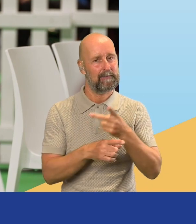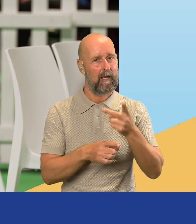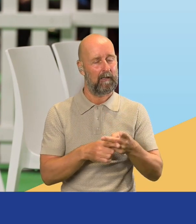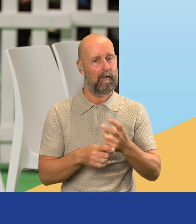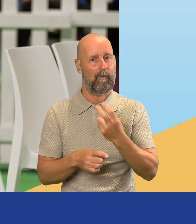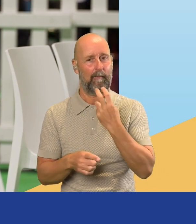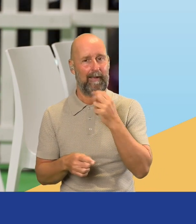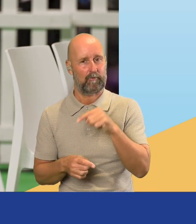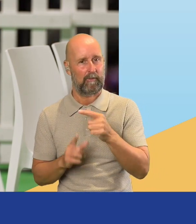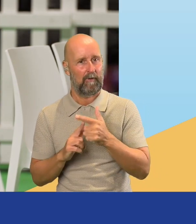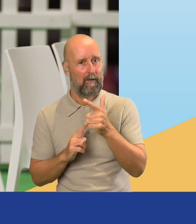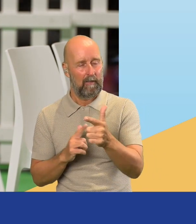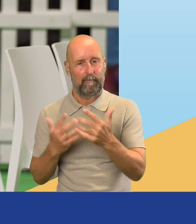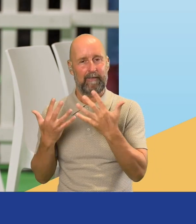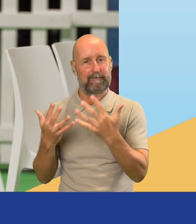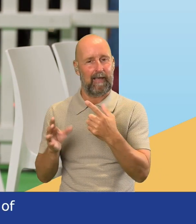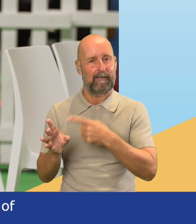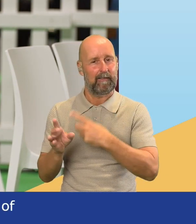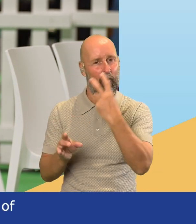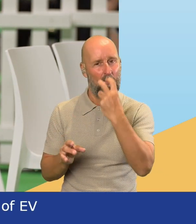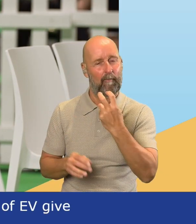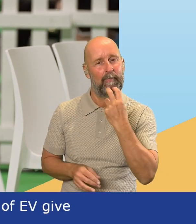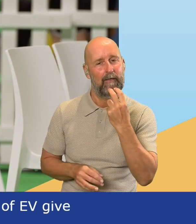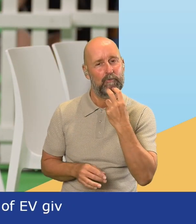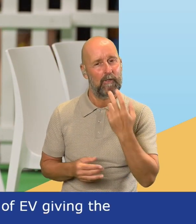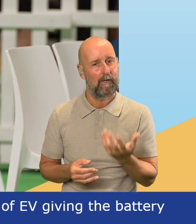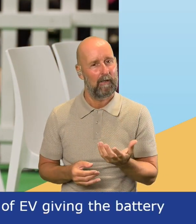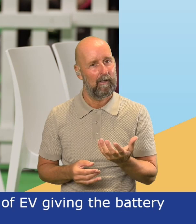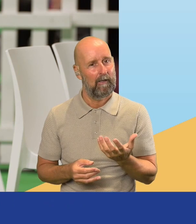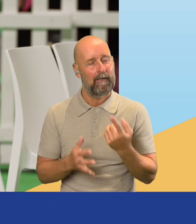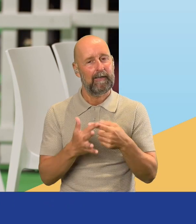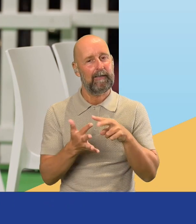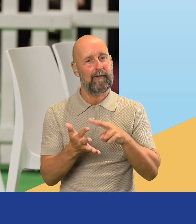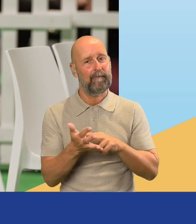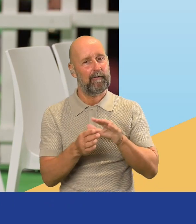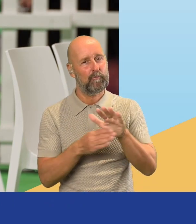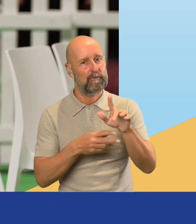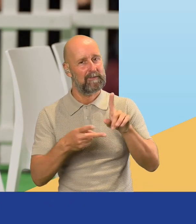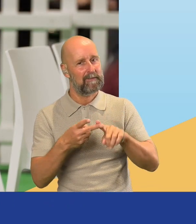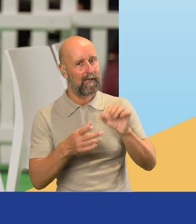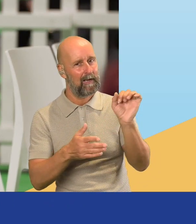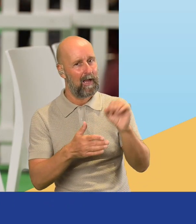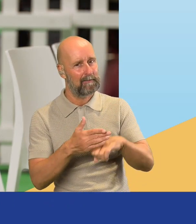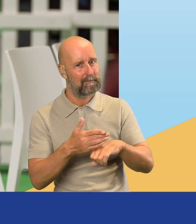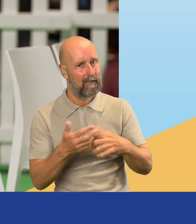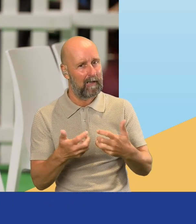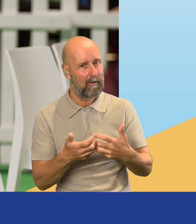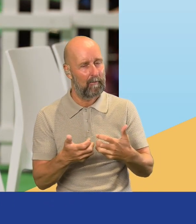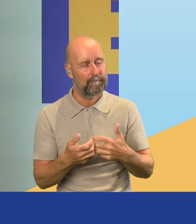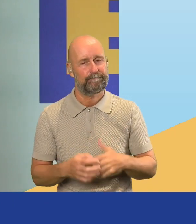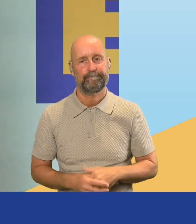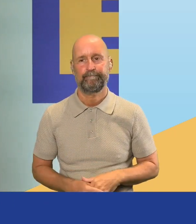range, say it's 10 years, for example, how do you see the EV market from a second-hand market sale